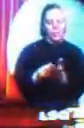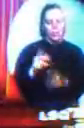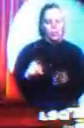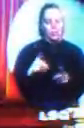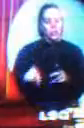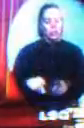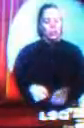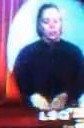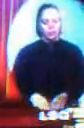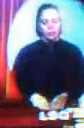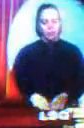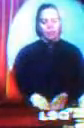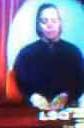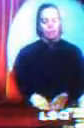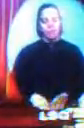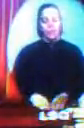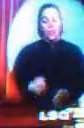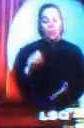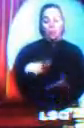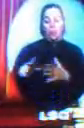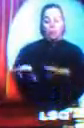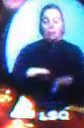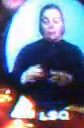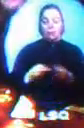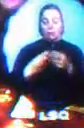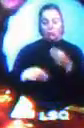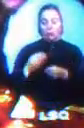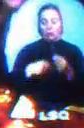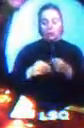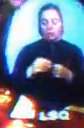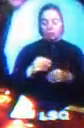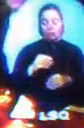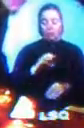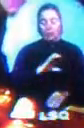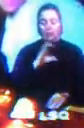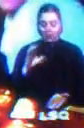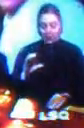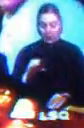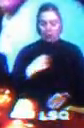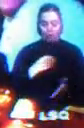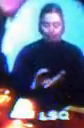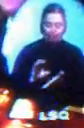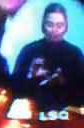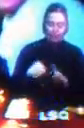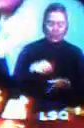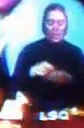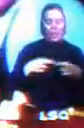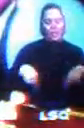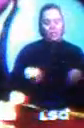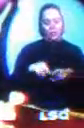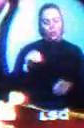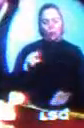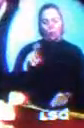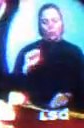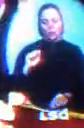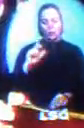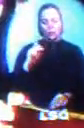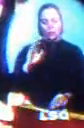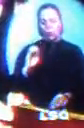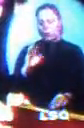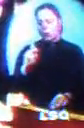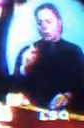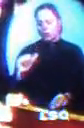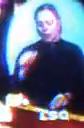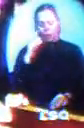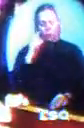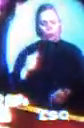Mr. Speaker, as part of Canada's Economic Action Plan, there were investments made in the region of Muskoka to support the summit, to